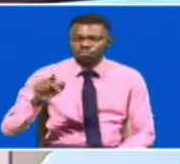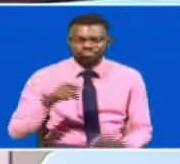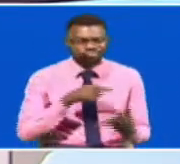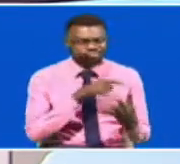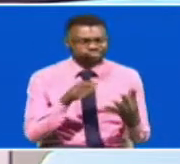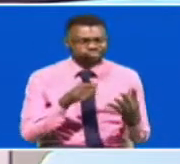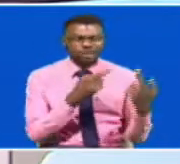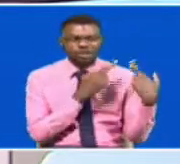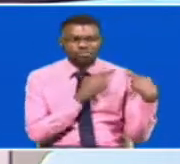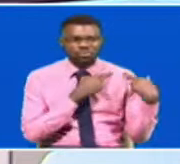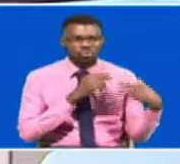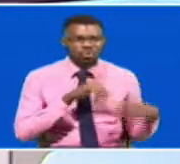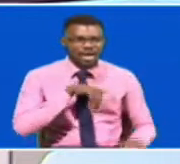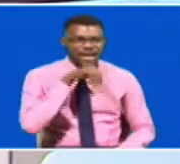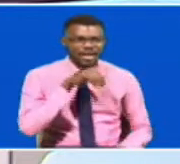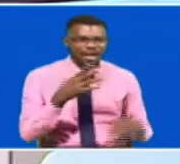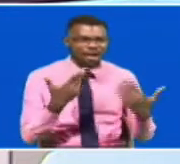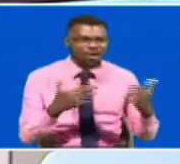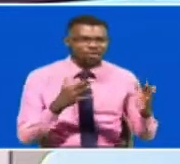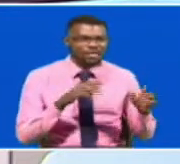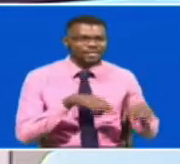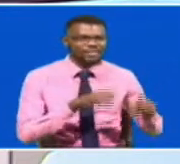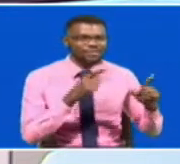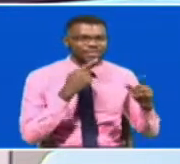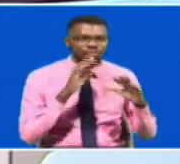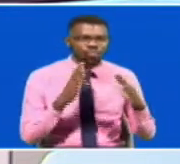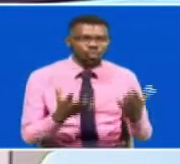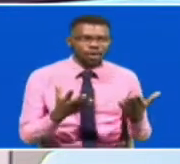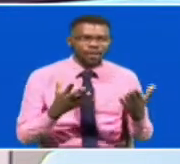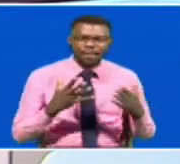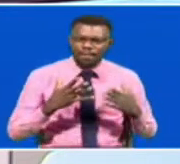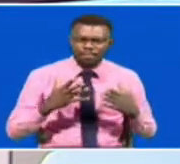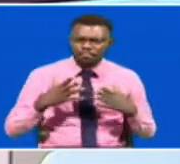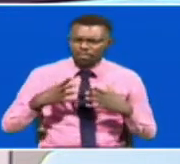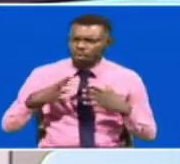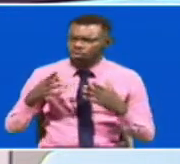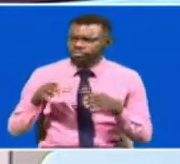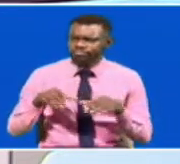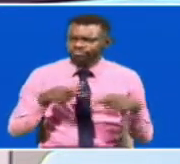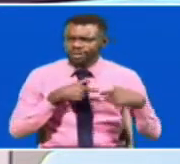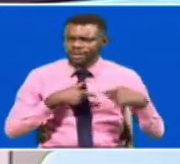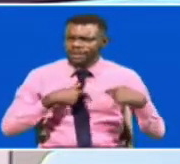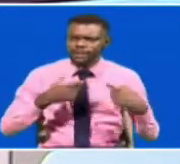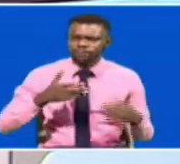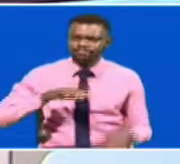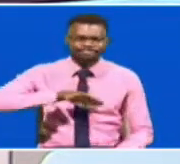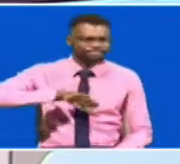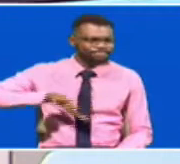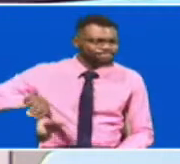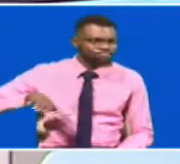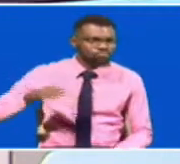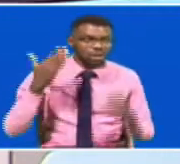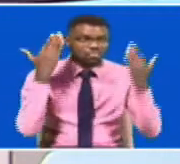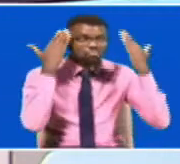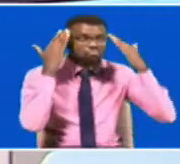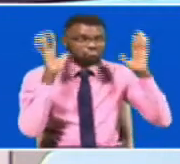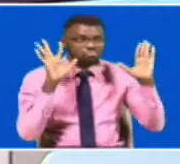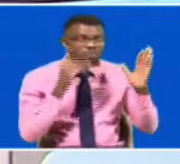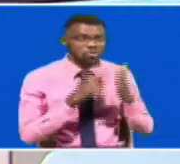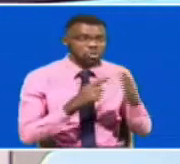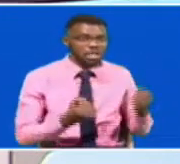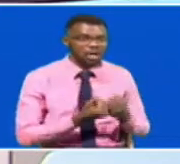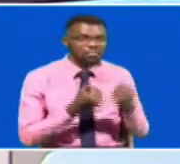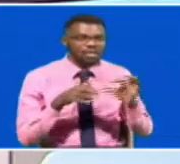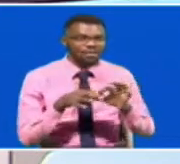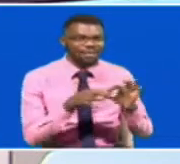loss. Saitabao claims that the national agents were kept in the dark on what was happening at the Azimio Command Center, and that